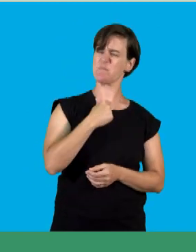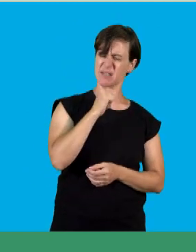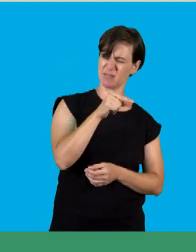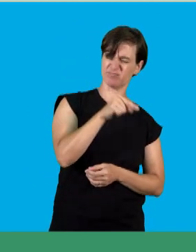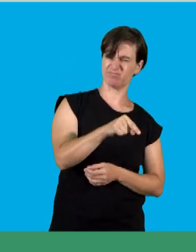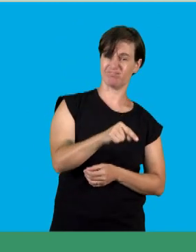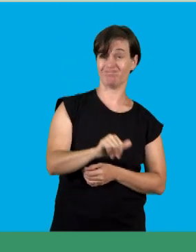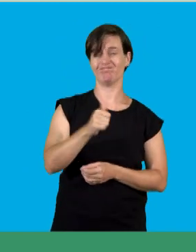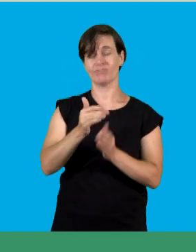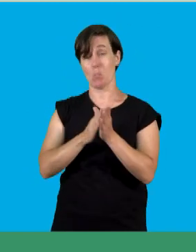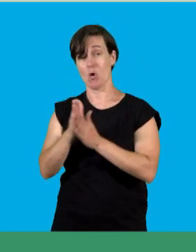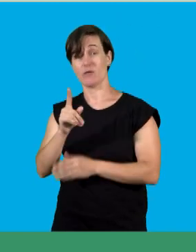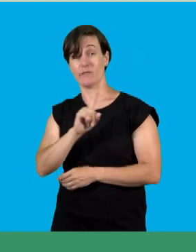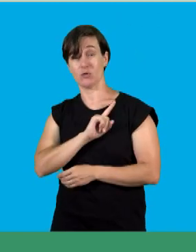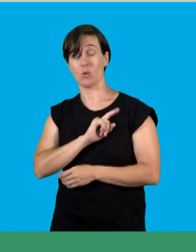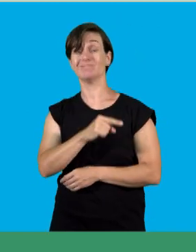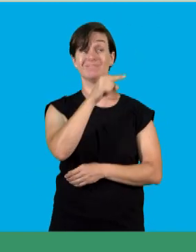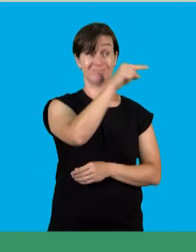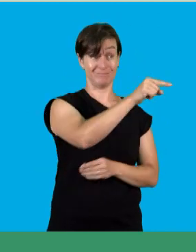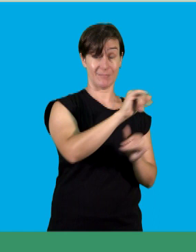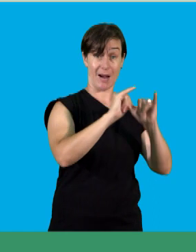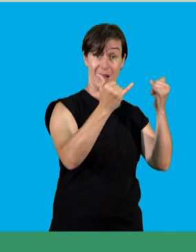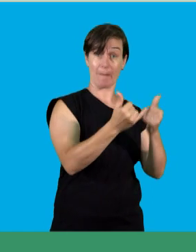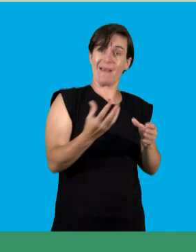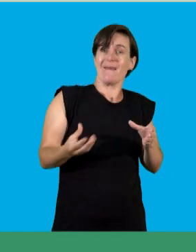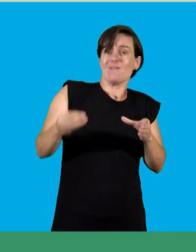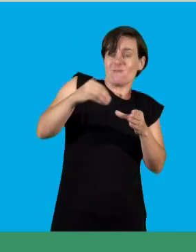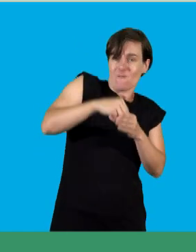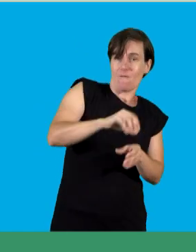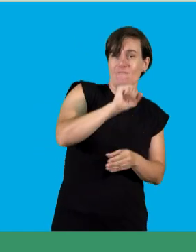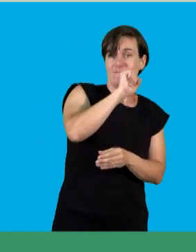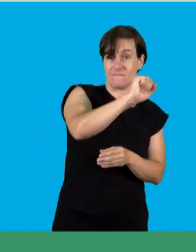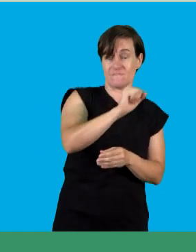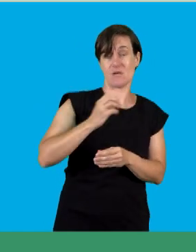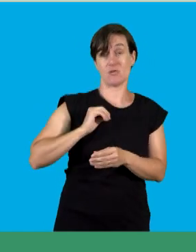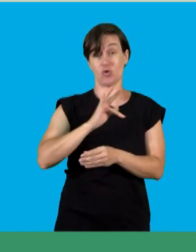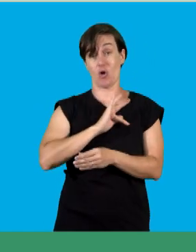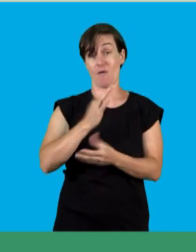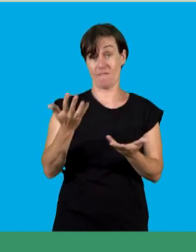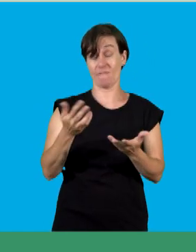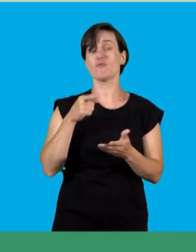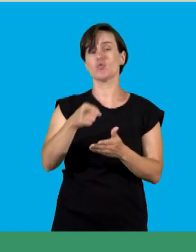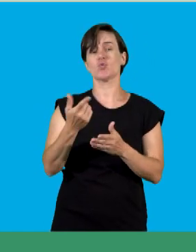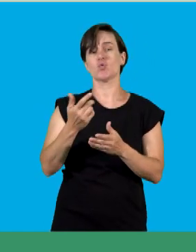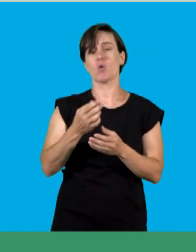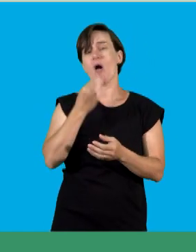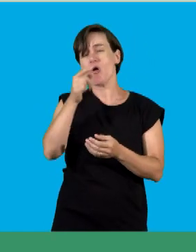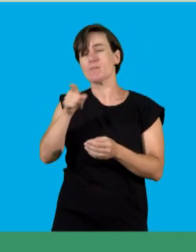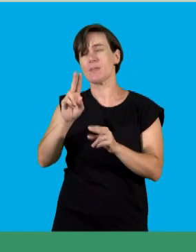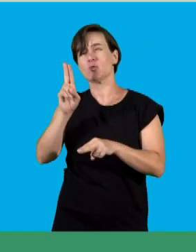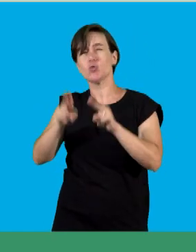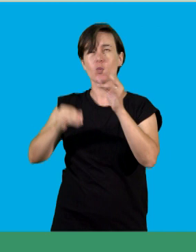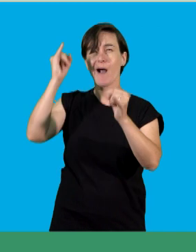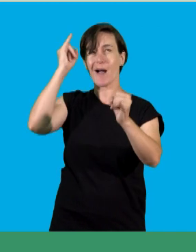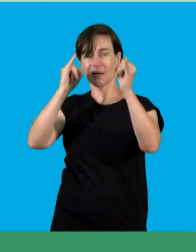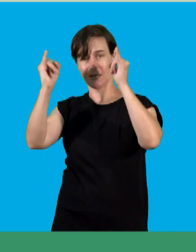it says they also involved their employees in the decision-making process by requesting them to generate